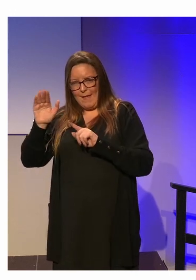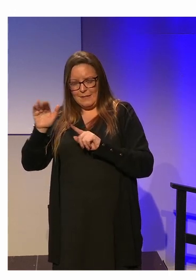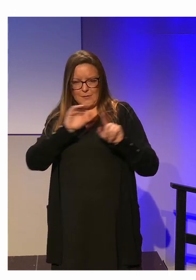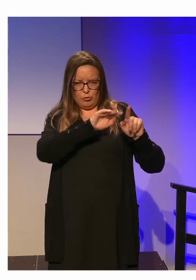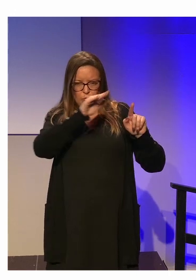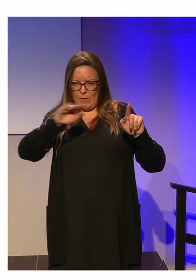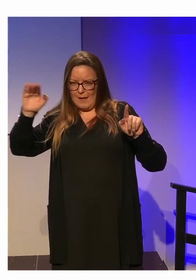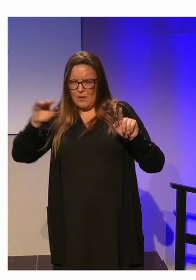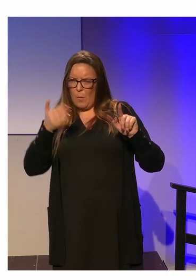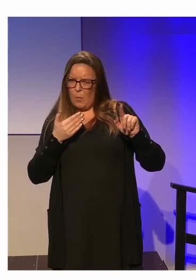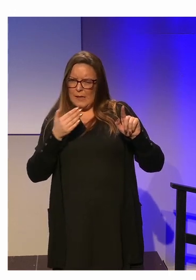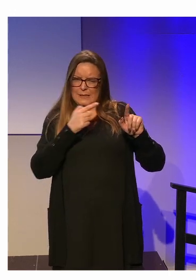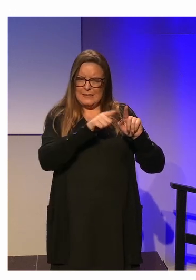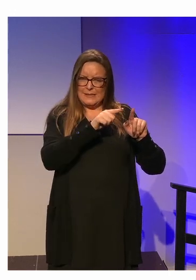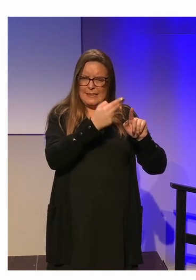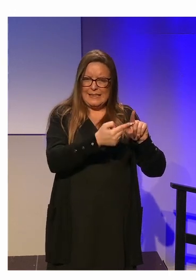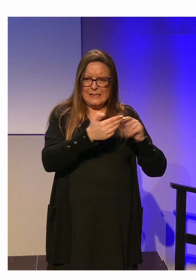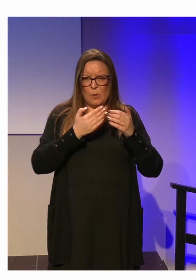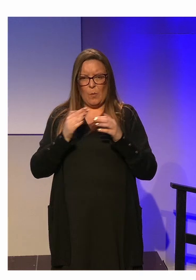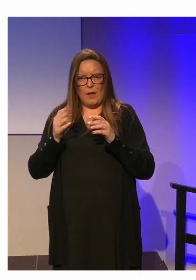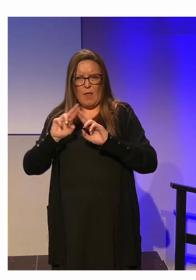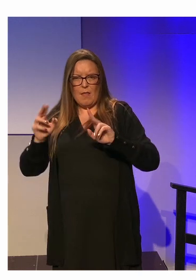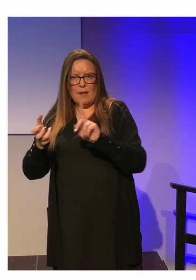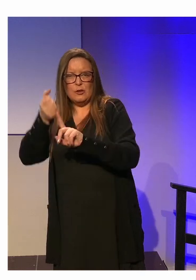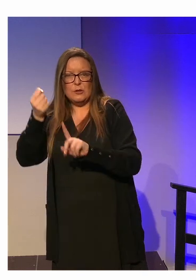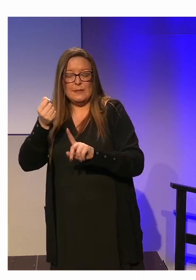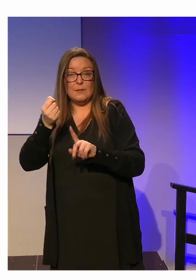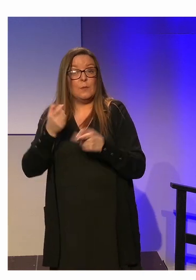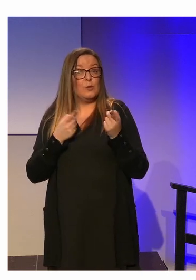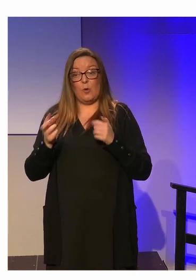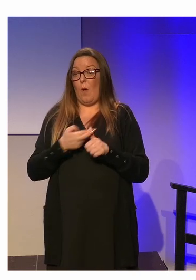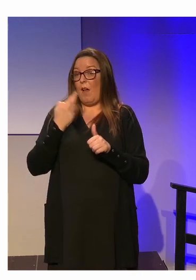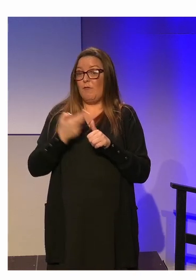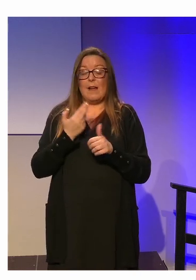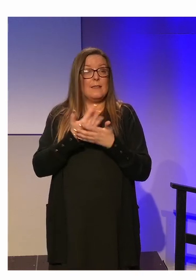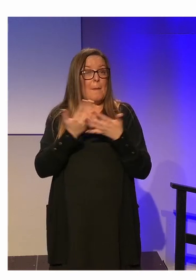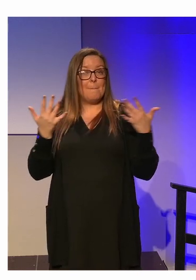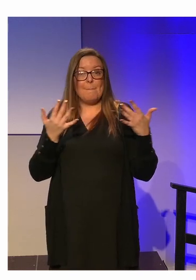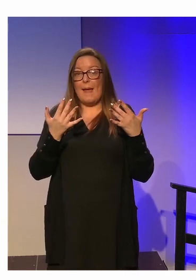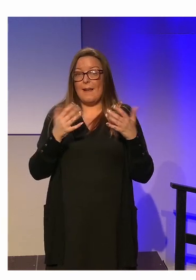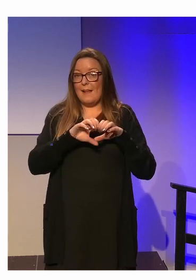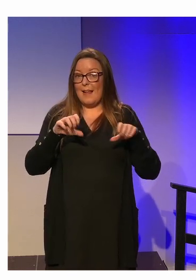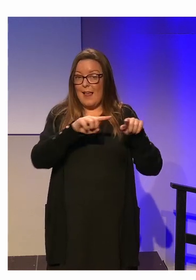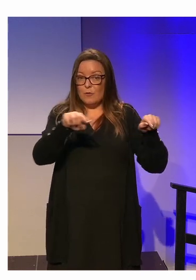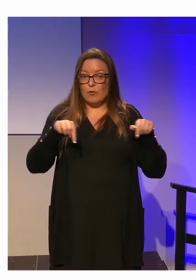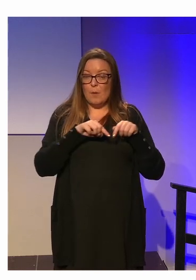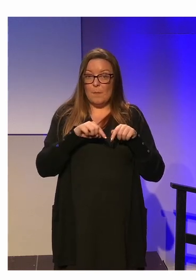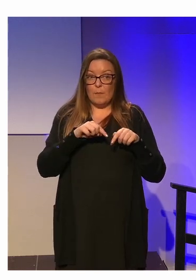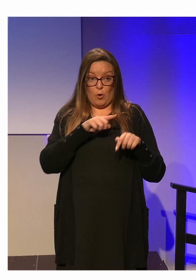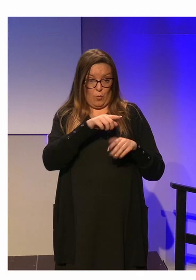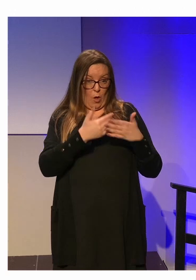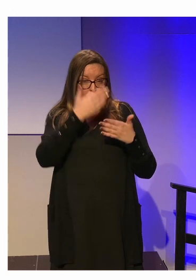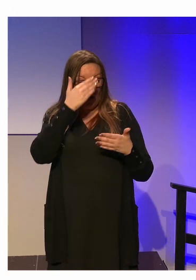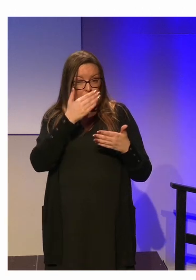did they not get? Right? We do this already in many classrooms. You know, are you learning it? Thumbs up. Are you not learning it?